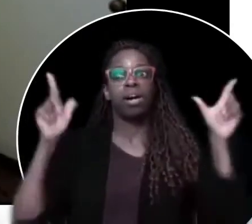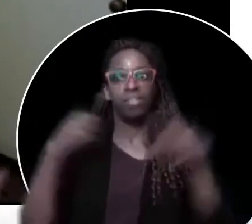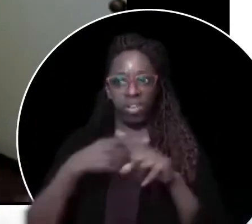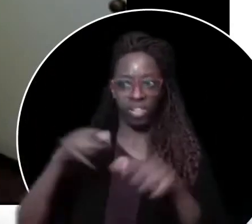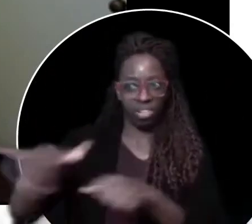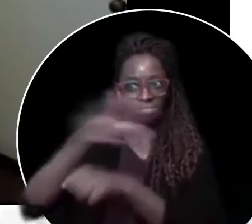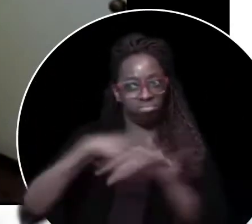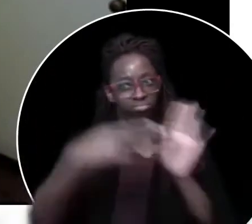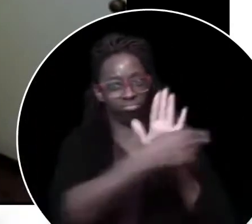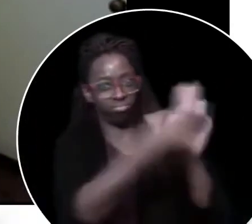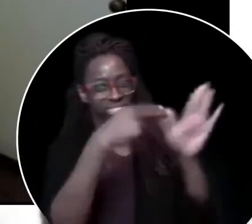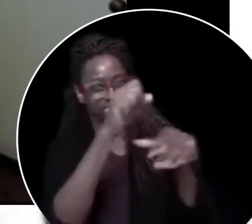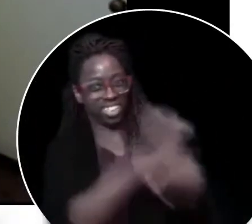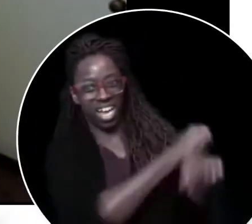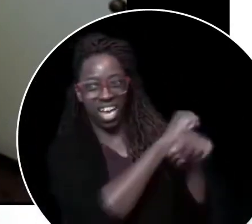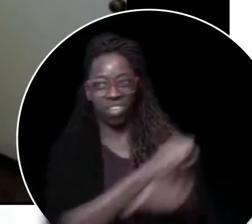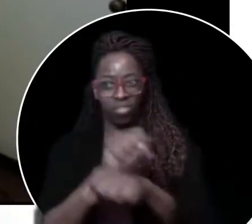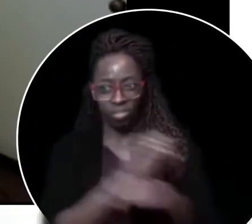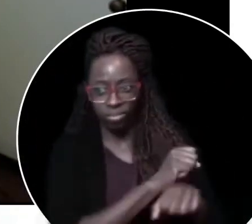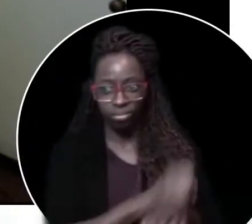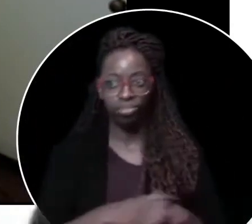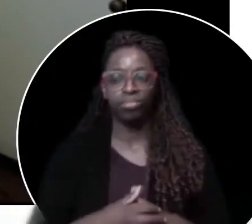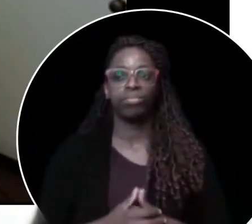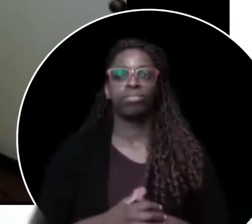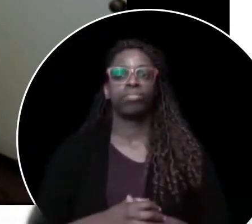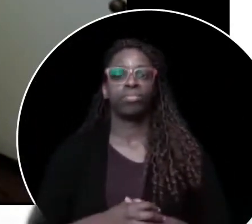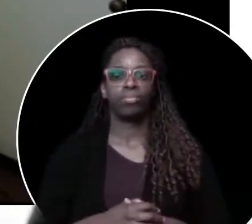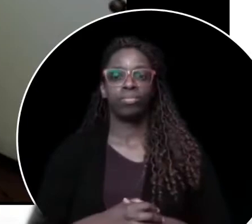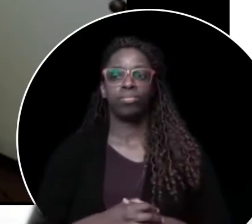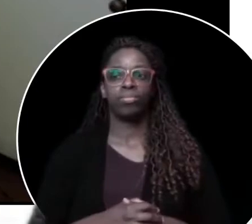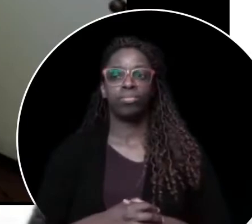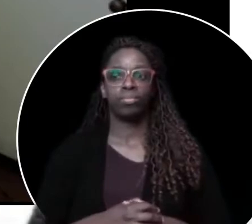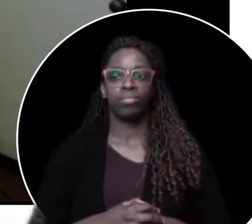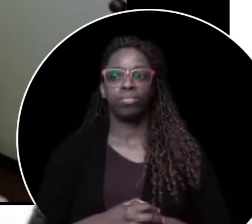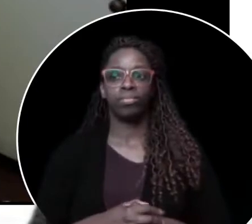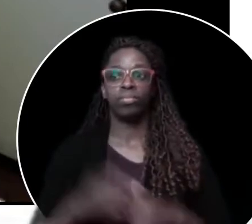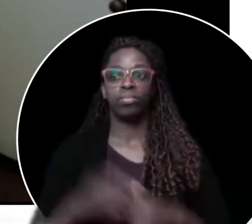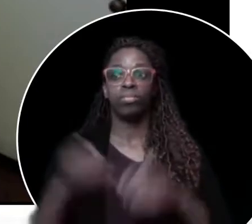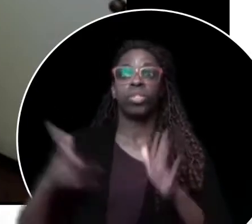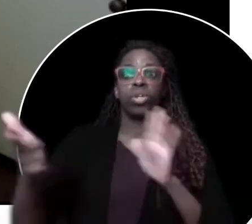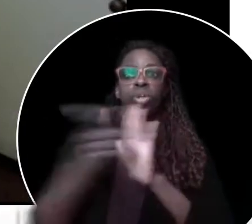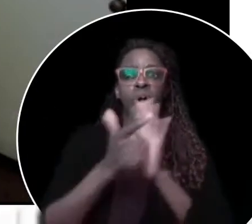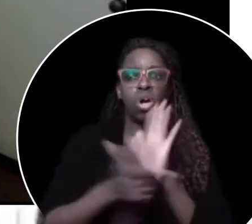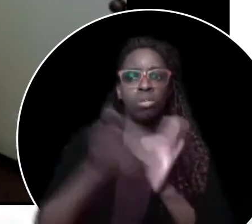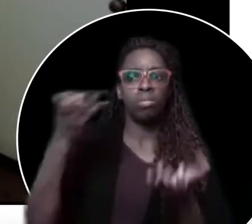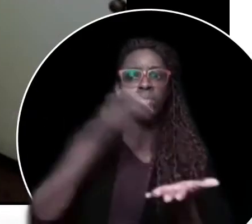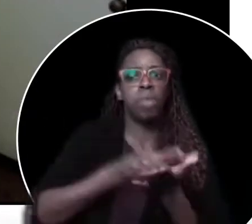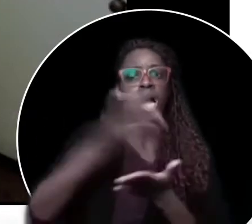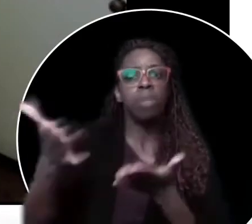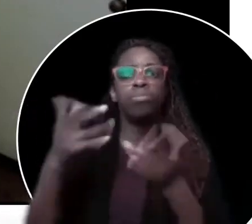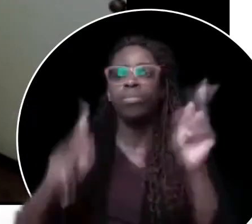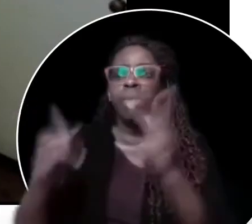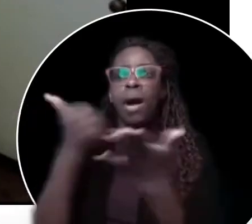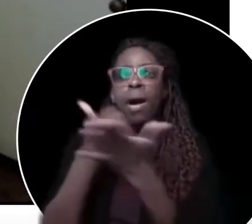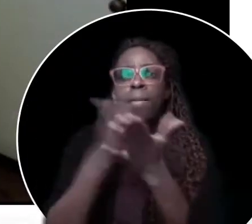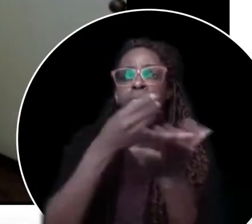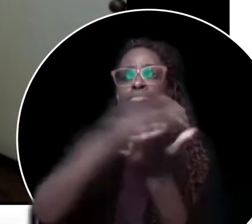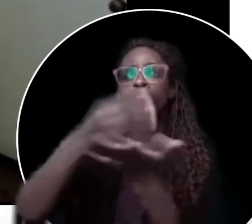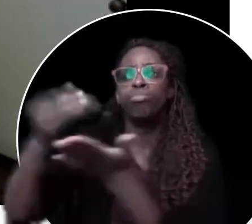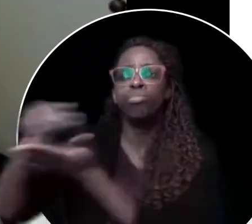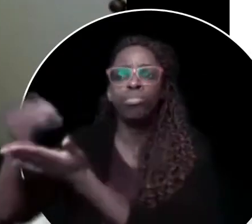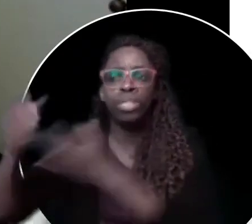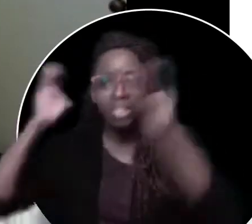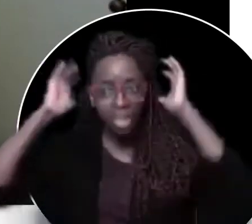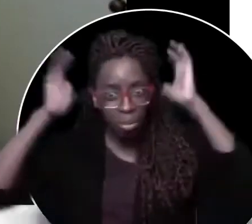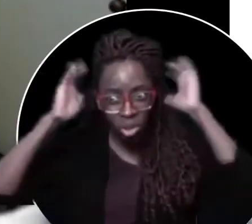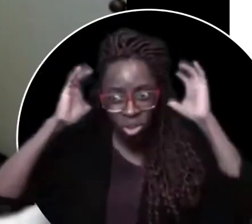basically Julie, who's an attorney, helped people buy shampoo, figured out this is how you use the public transit system